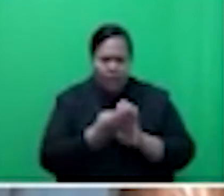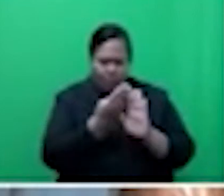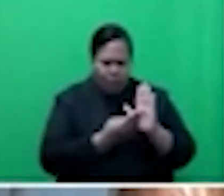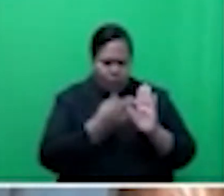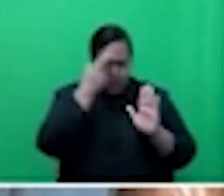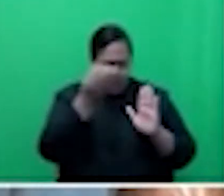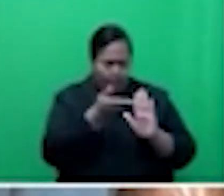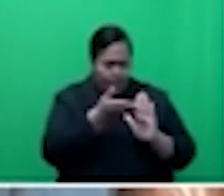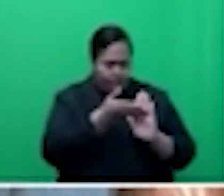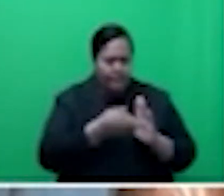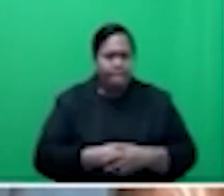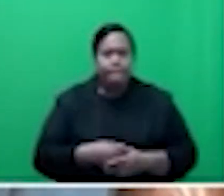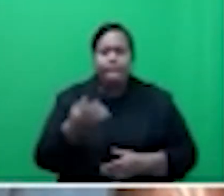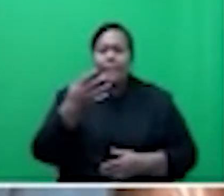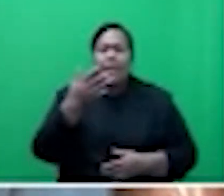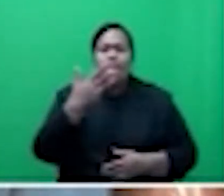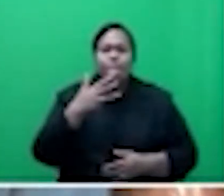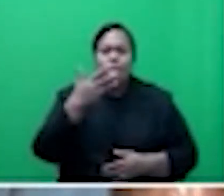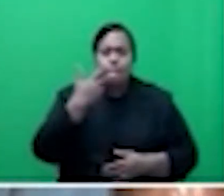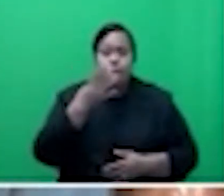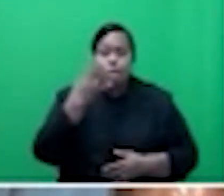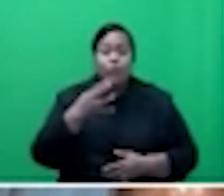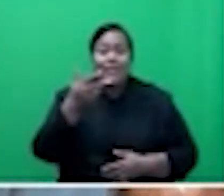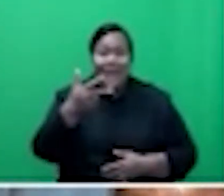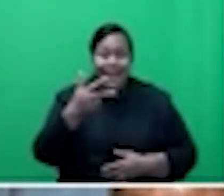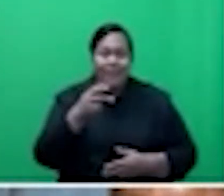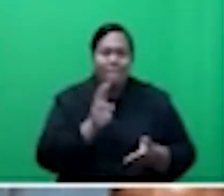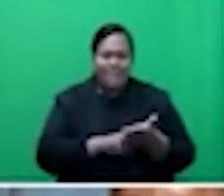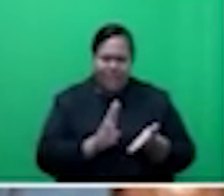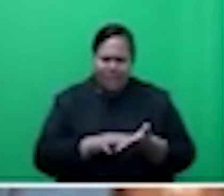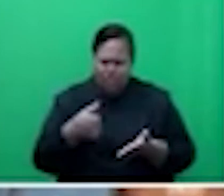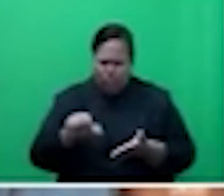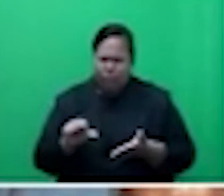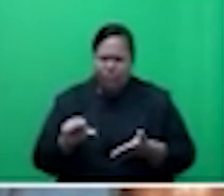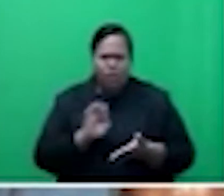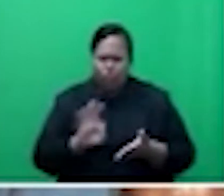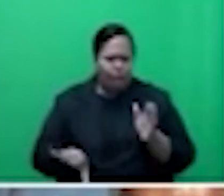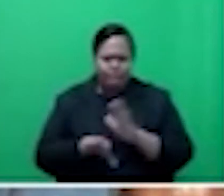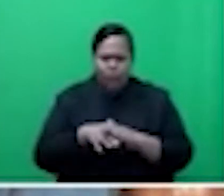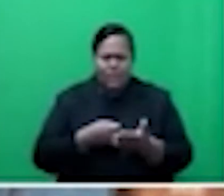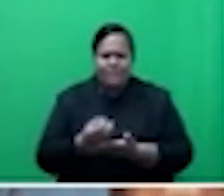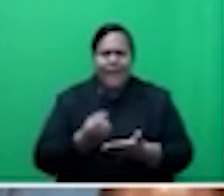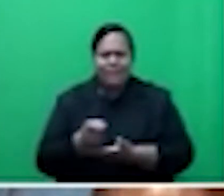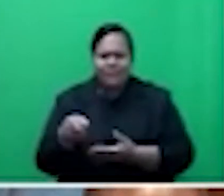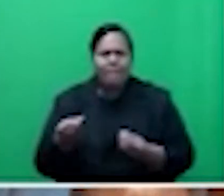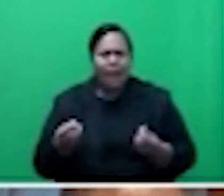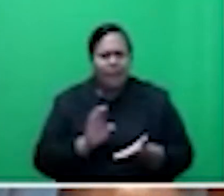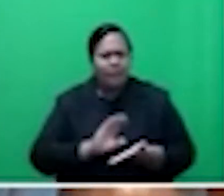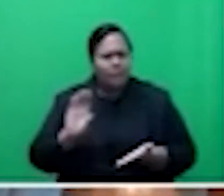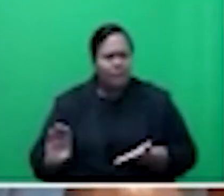underutilizes around 48 million annually. What's your question? So this underutilization is also in the rural and